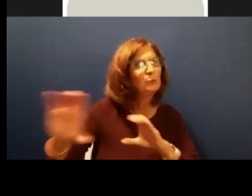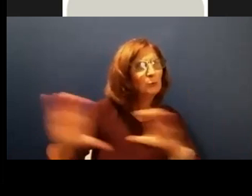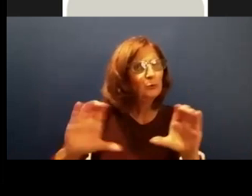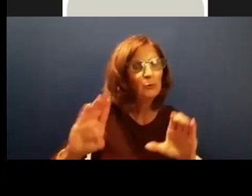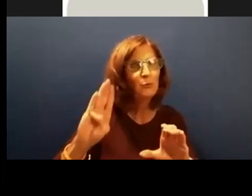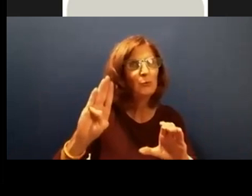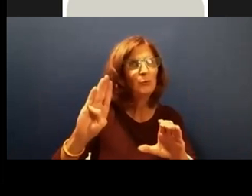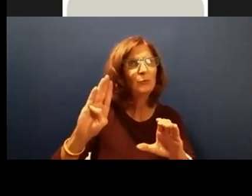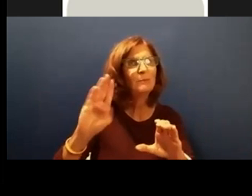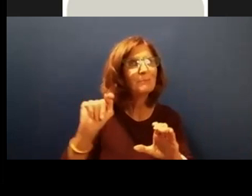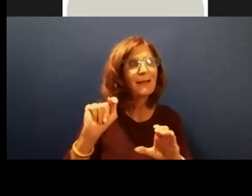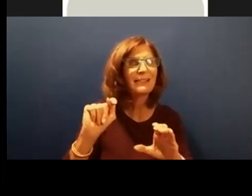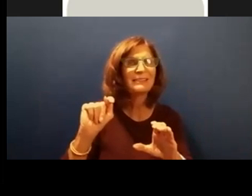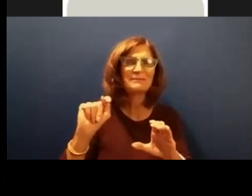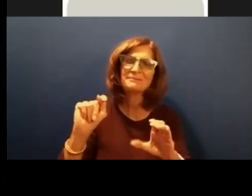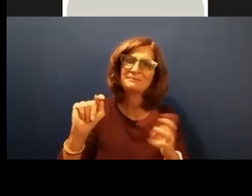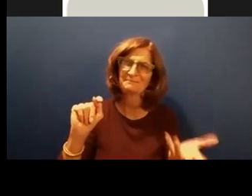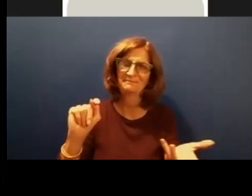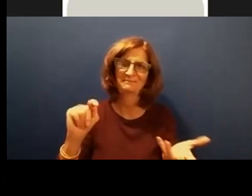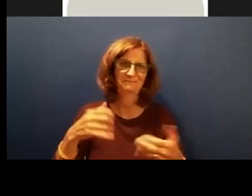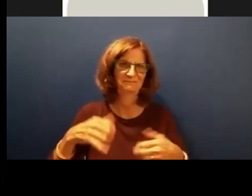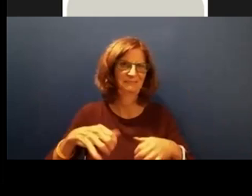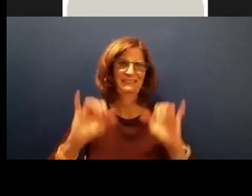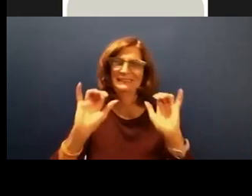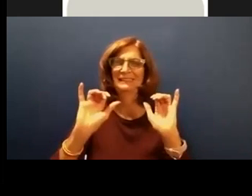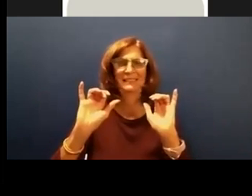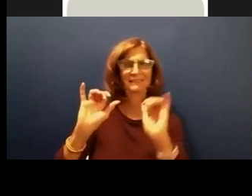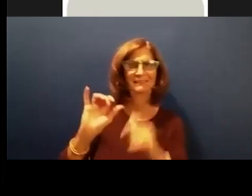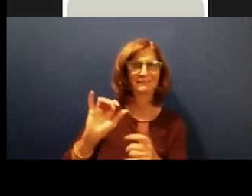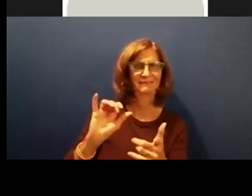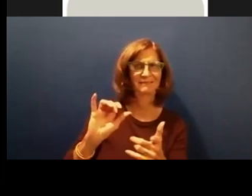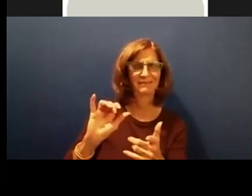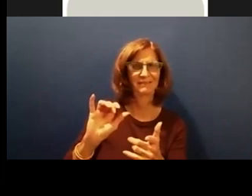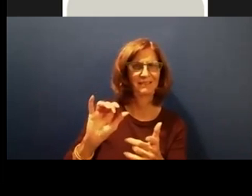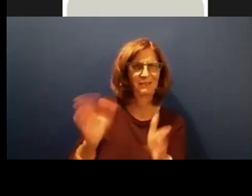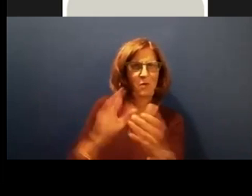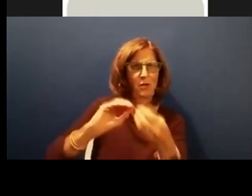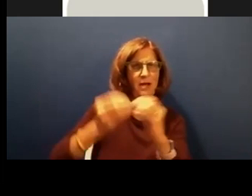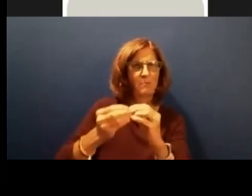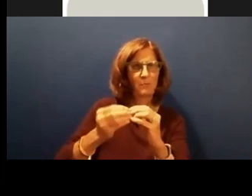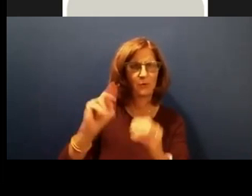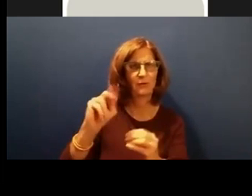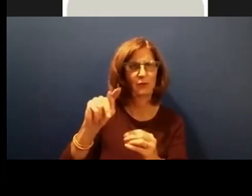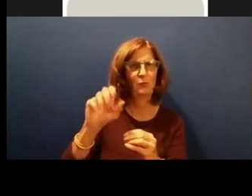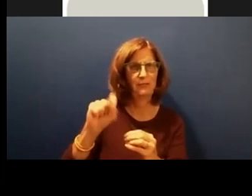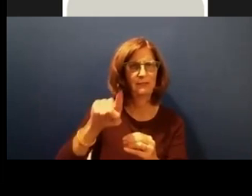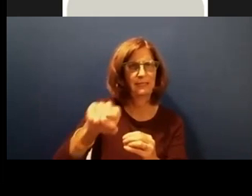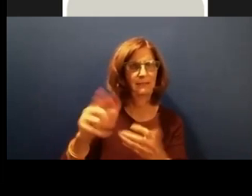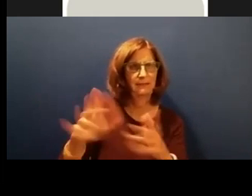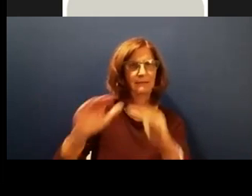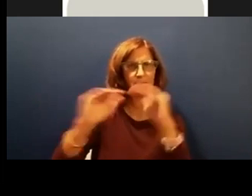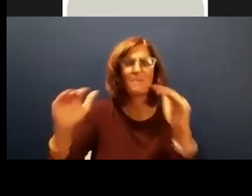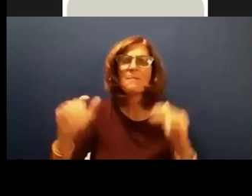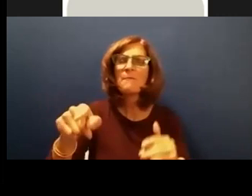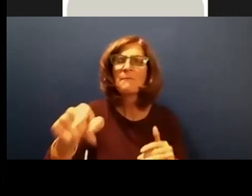agreement, but it's 17 units in an existing building. I have a question about the flats. Are